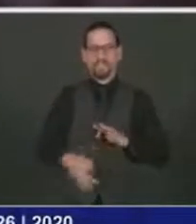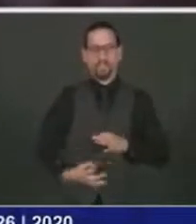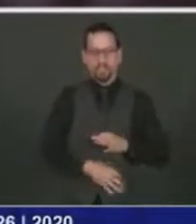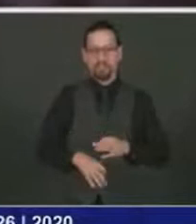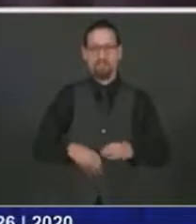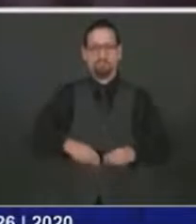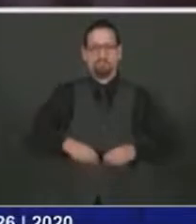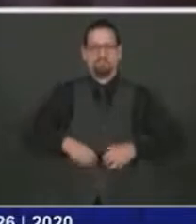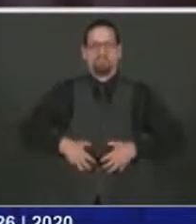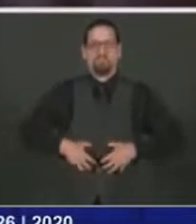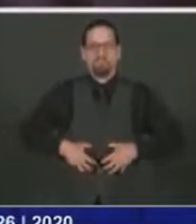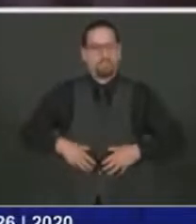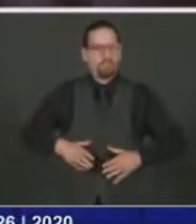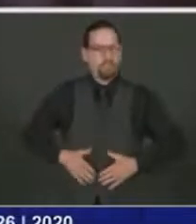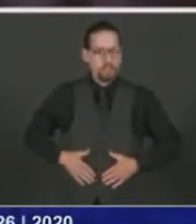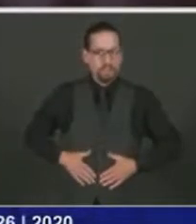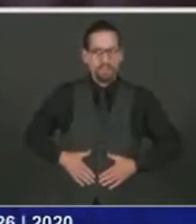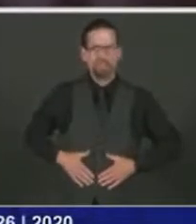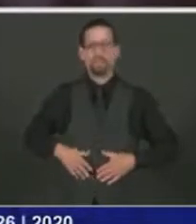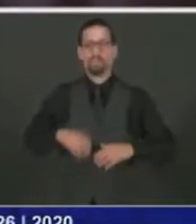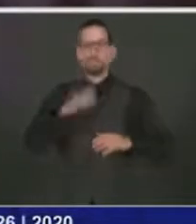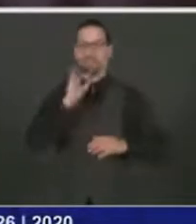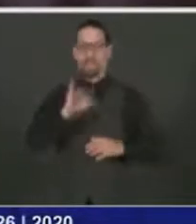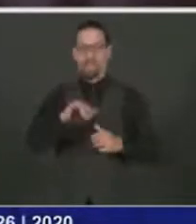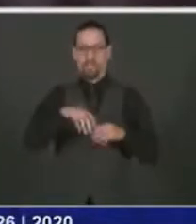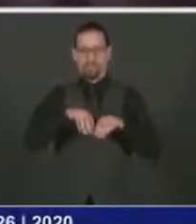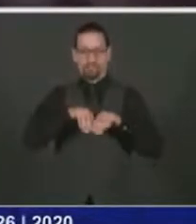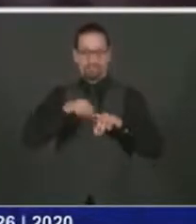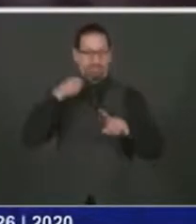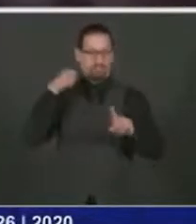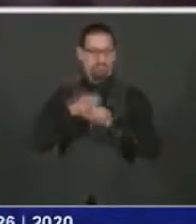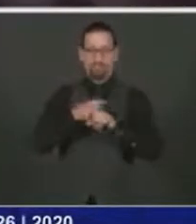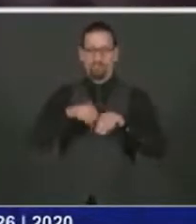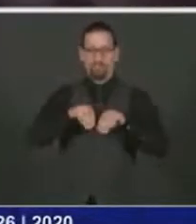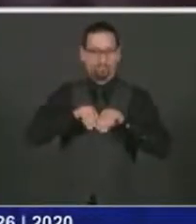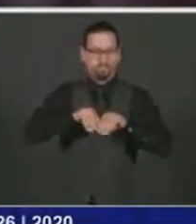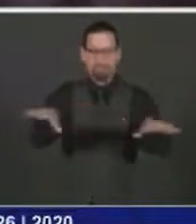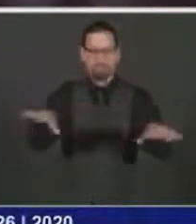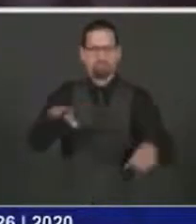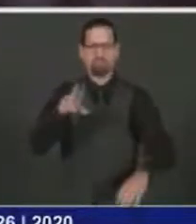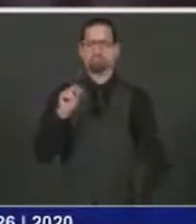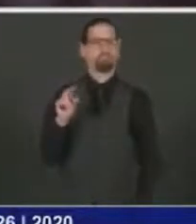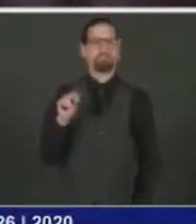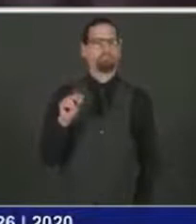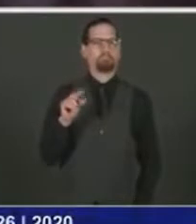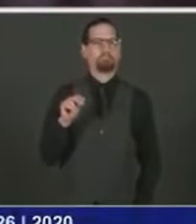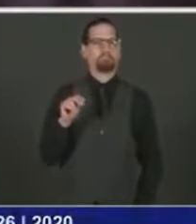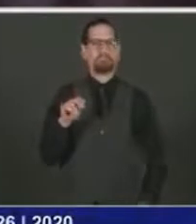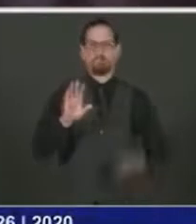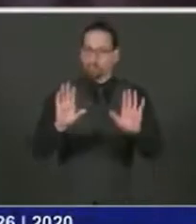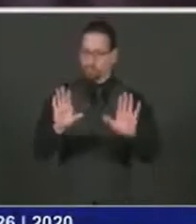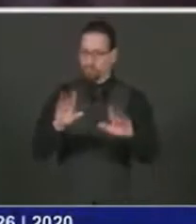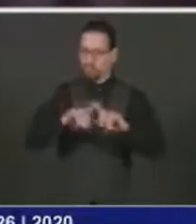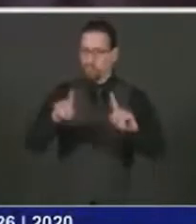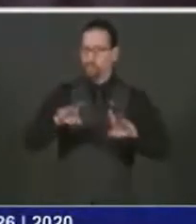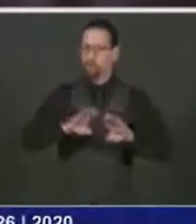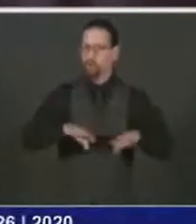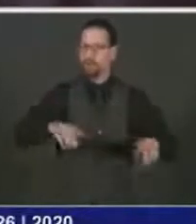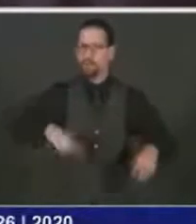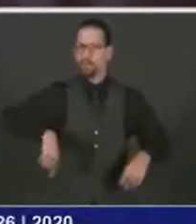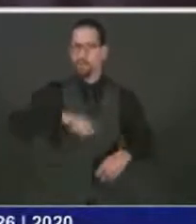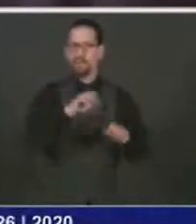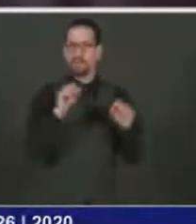While this condition is not contagious, many children with this condition have had the virus that